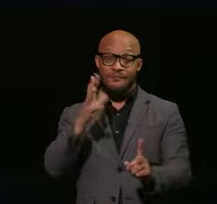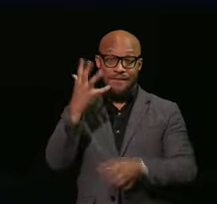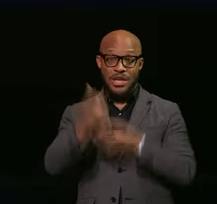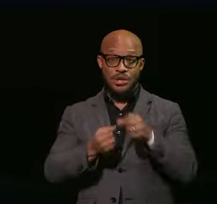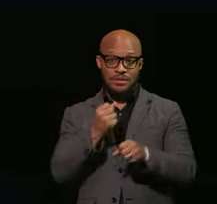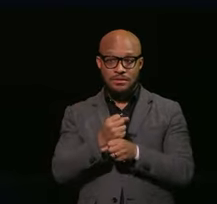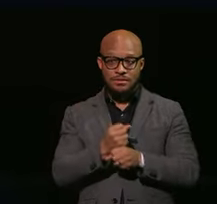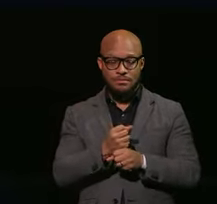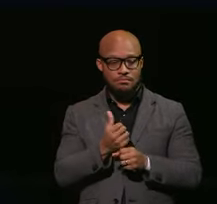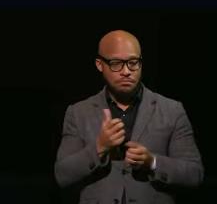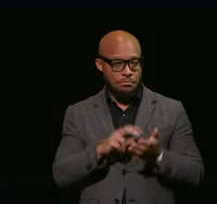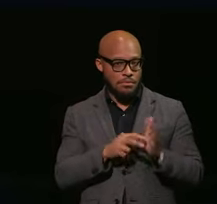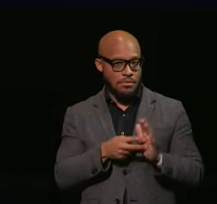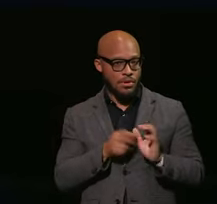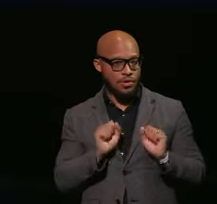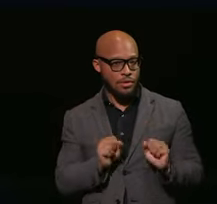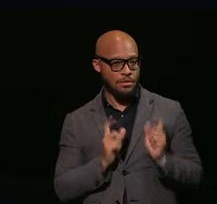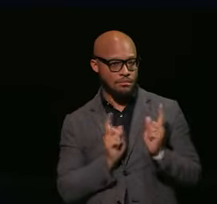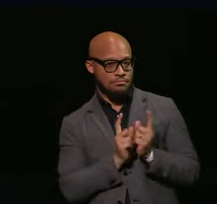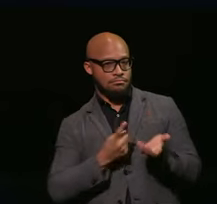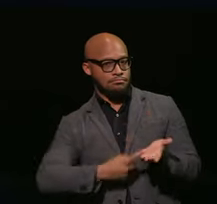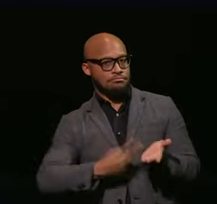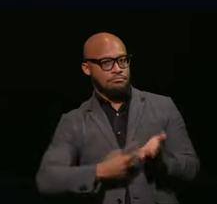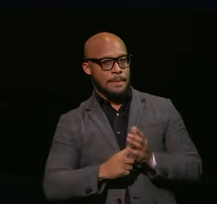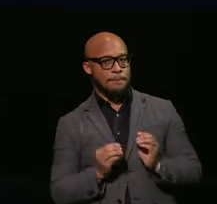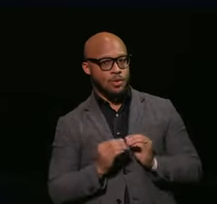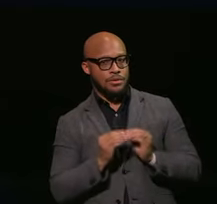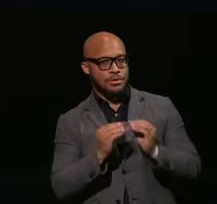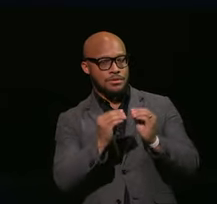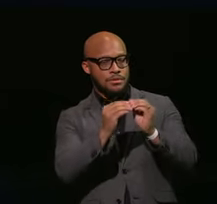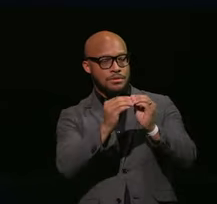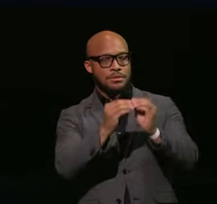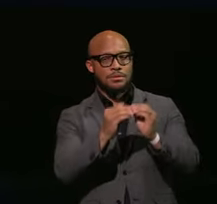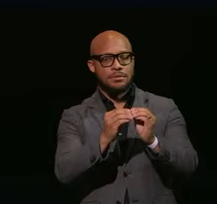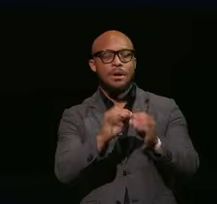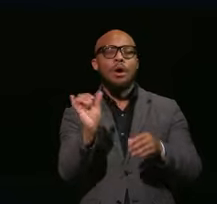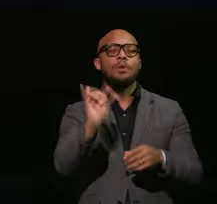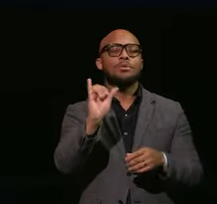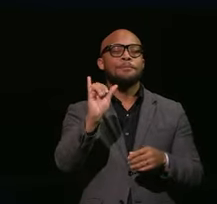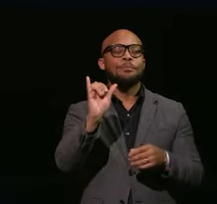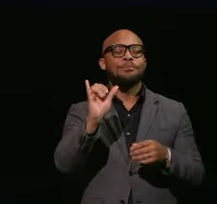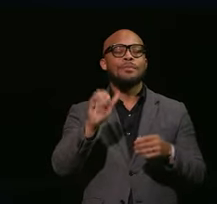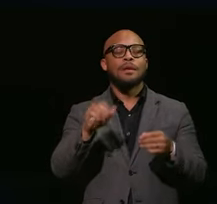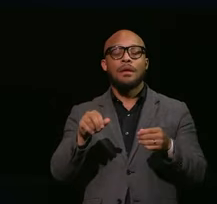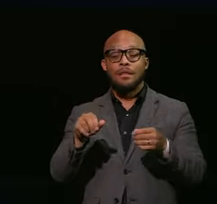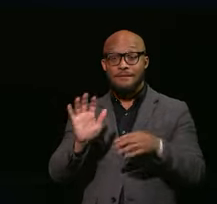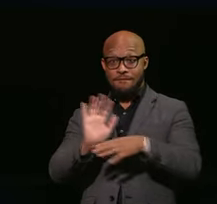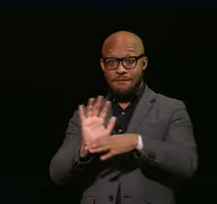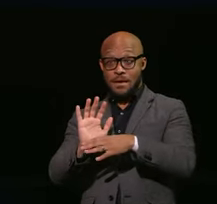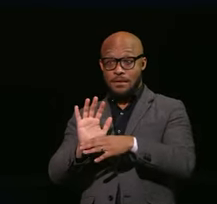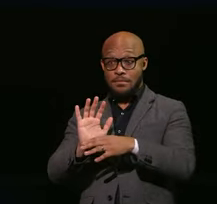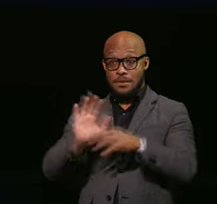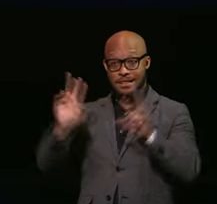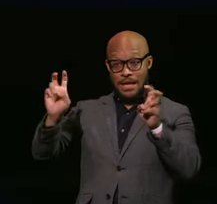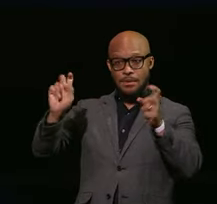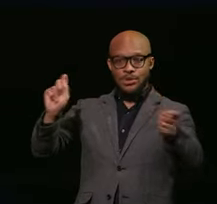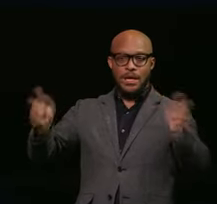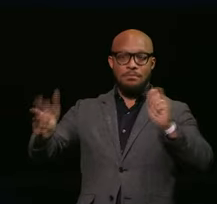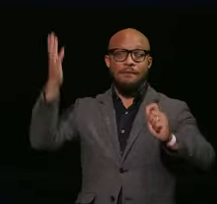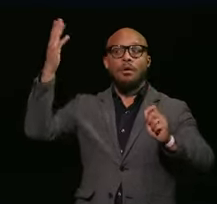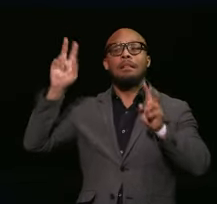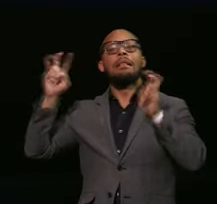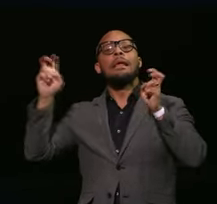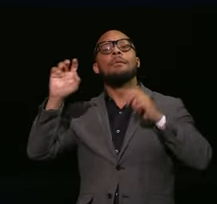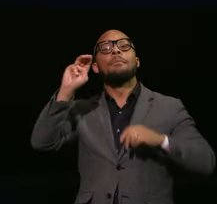also, you know, because the film had changed, you know, in its initial kind of iteration, it was a film on masculinity. And so in that iteration, she had a